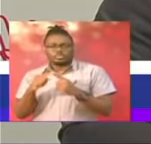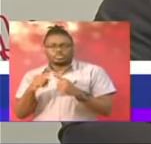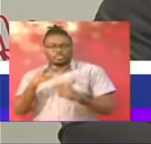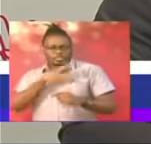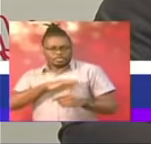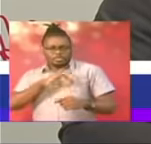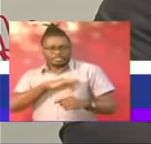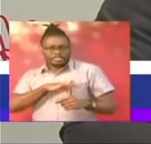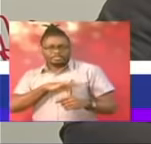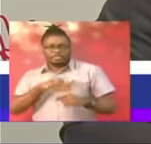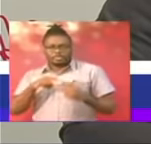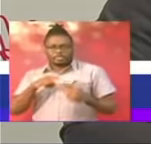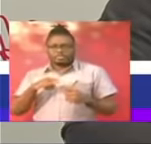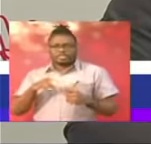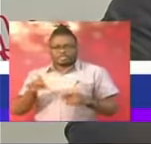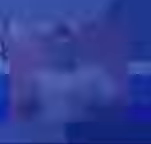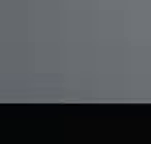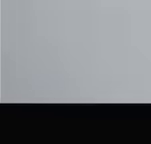vaccine. Let's listen in.